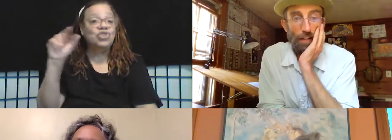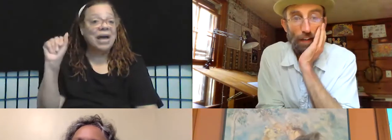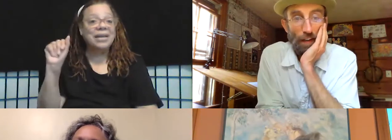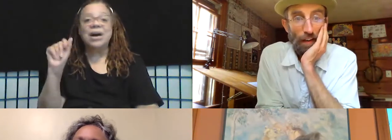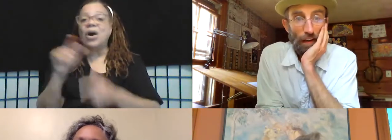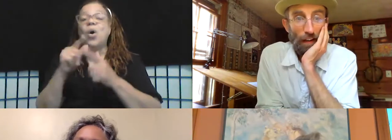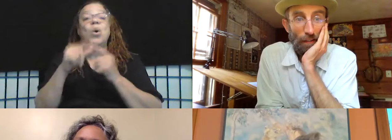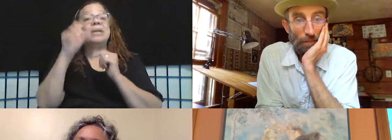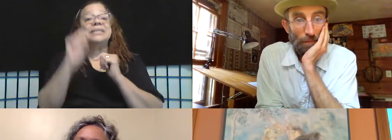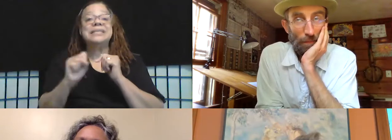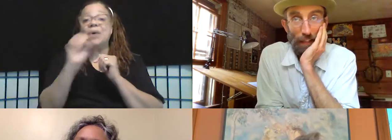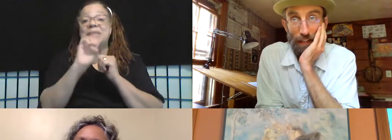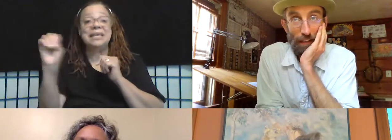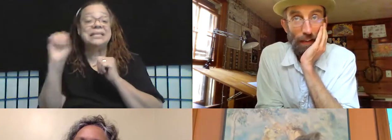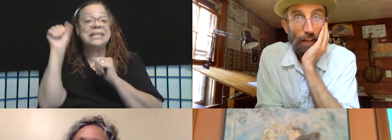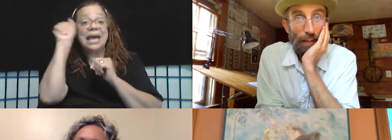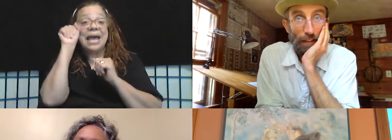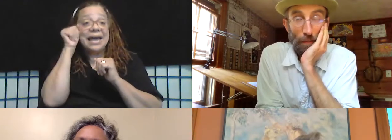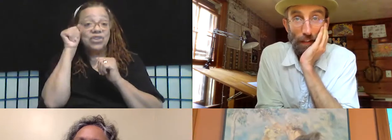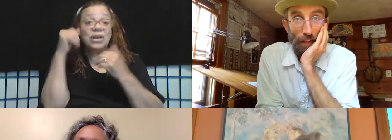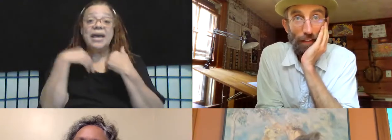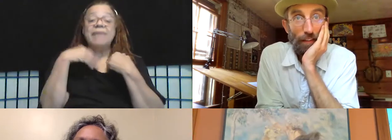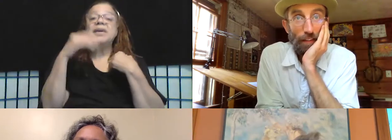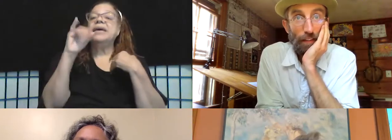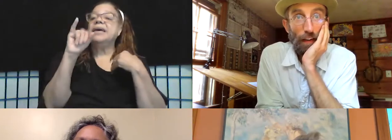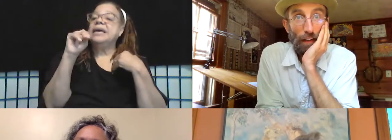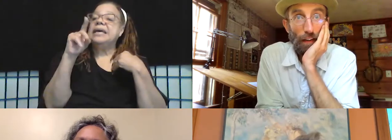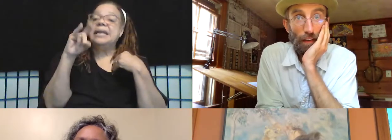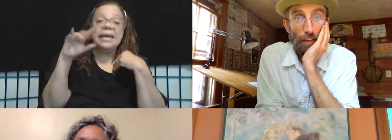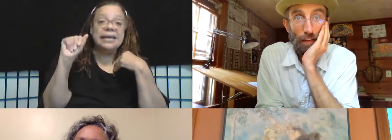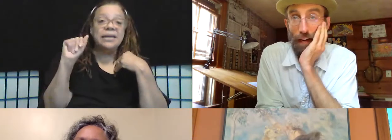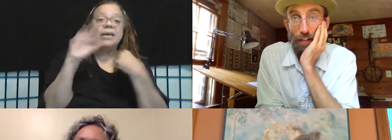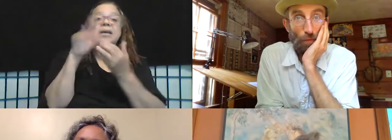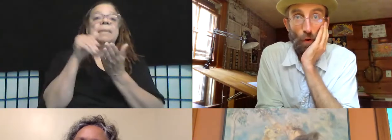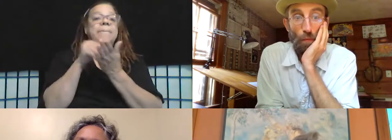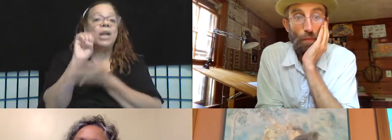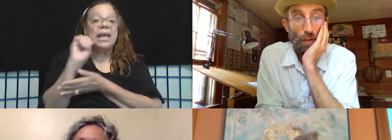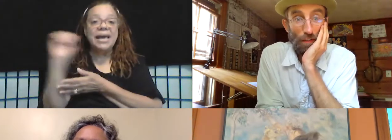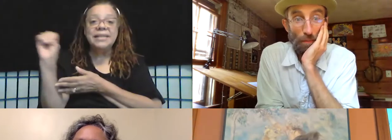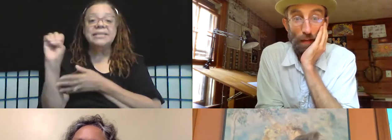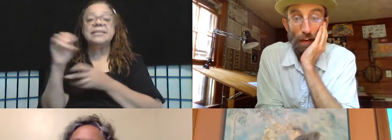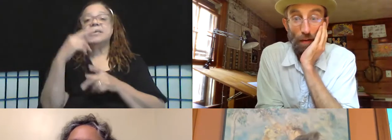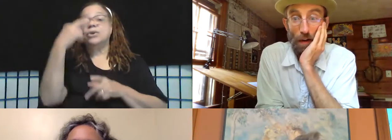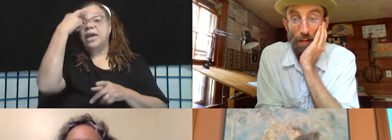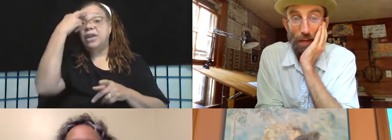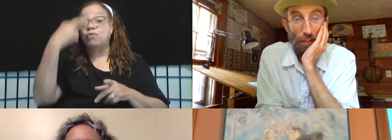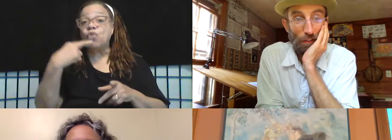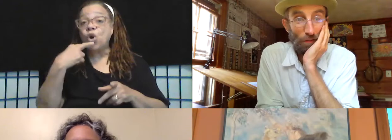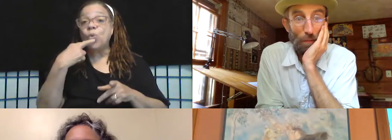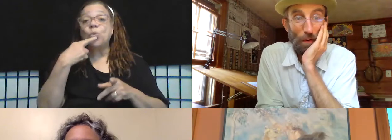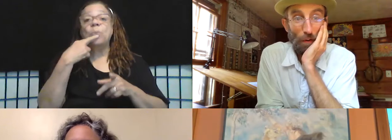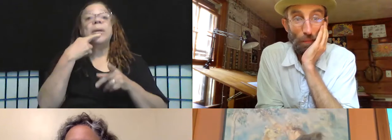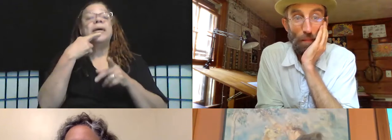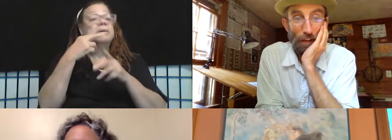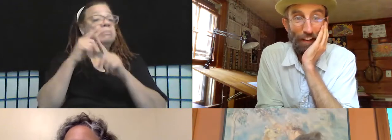Southeast Asia, in India, in the Middle East, ancient Rome was big on